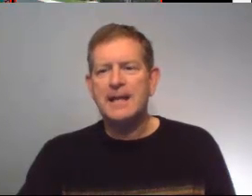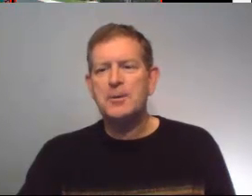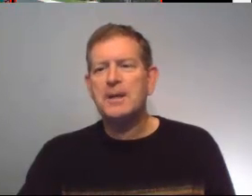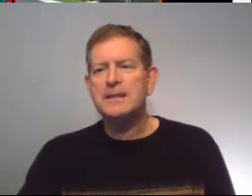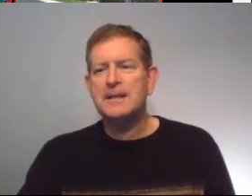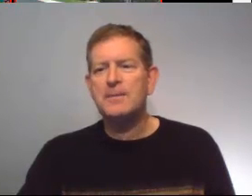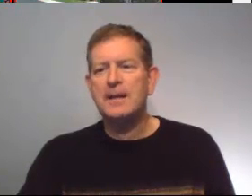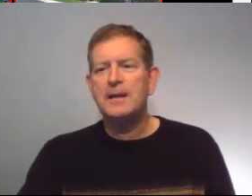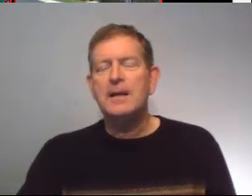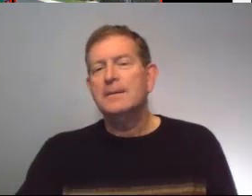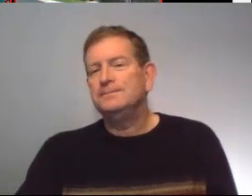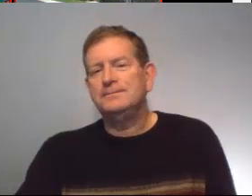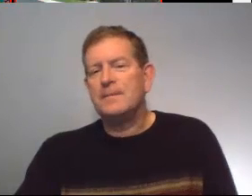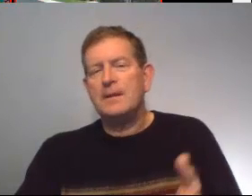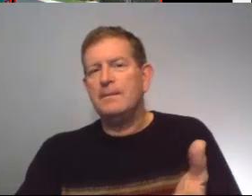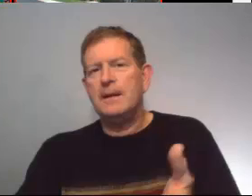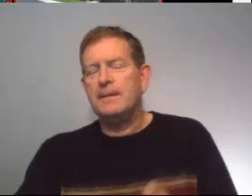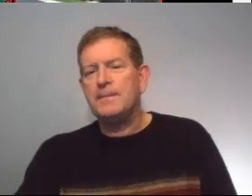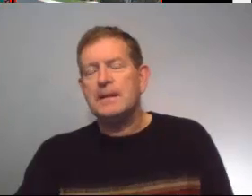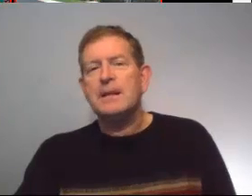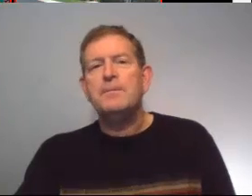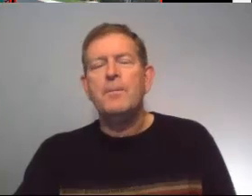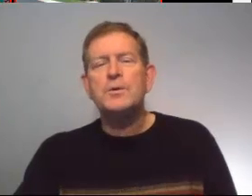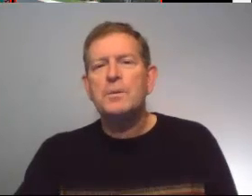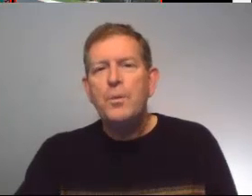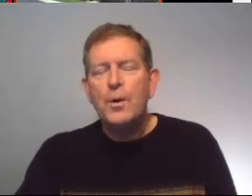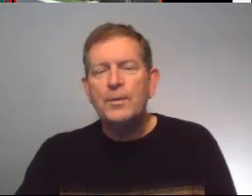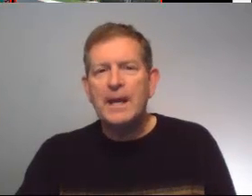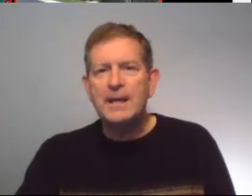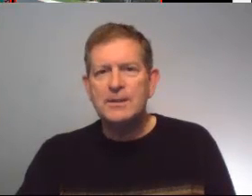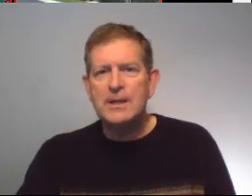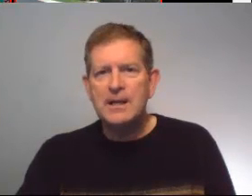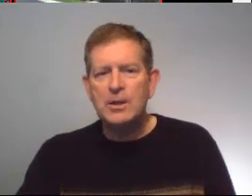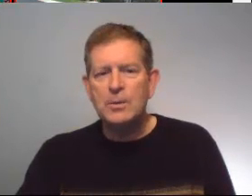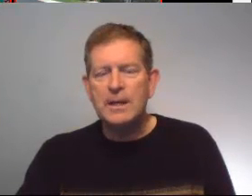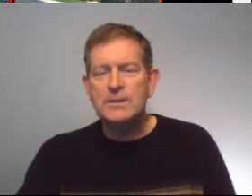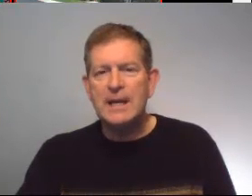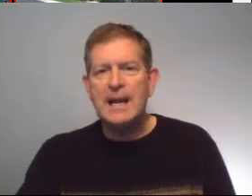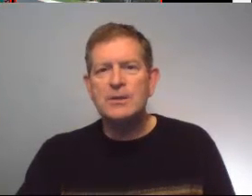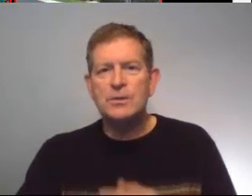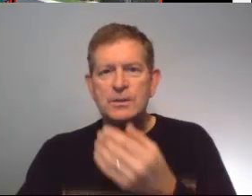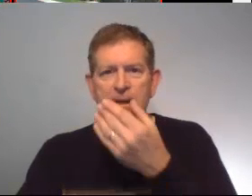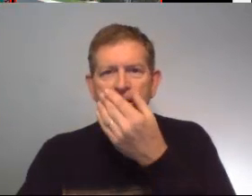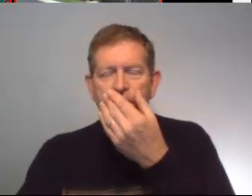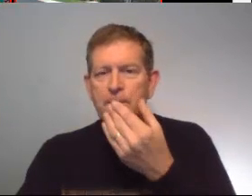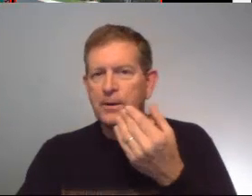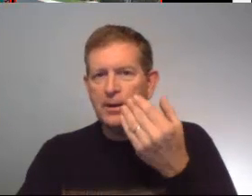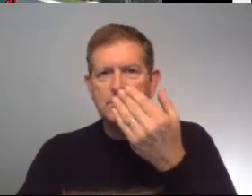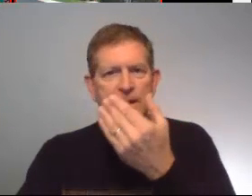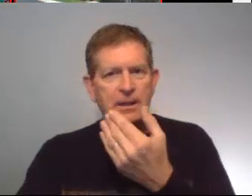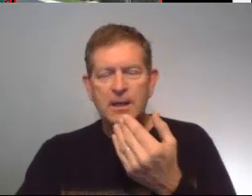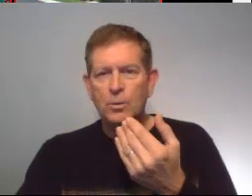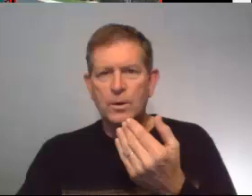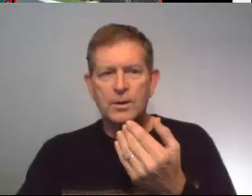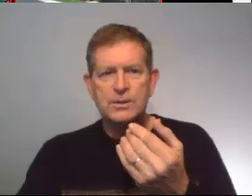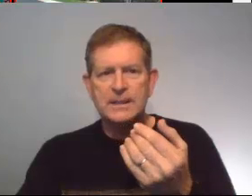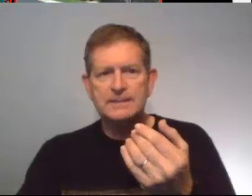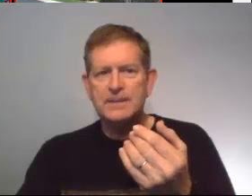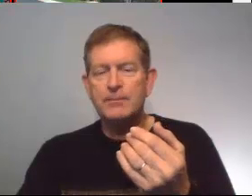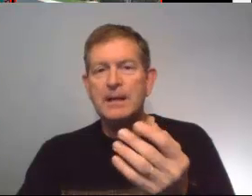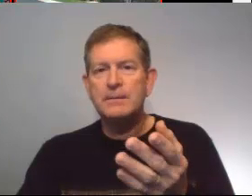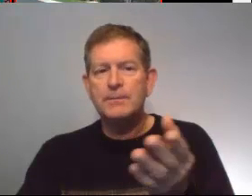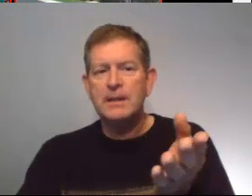El tren, okay, está bien. The most important thing I can say to you is that as you see me pronouncing